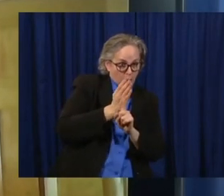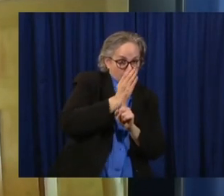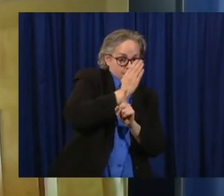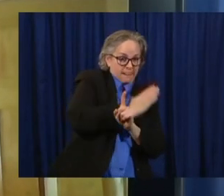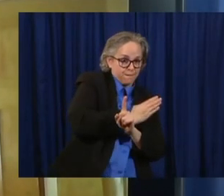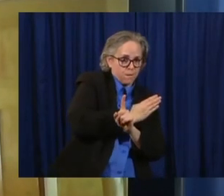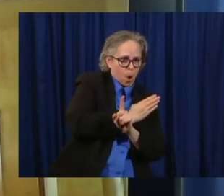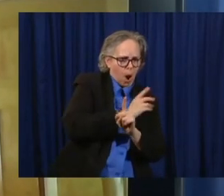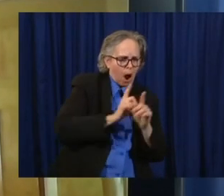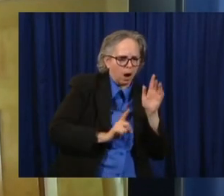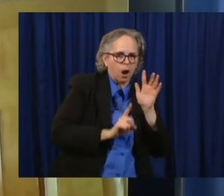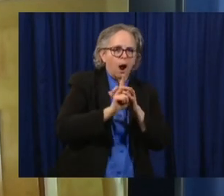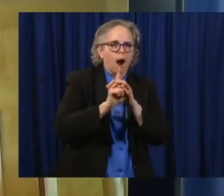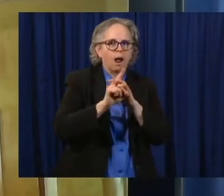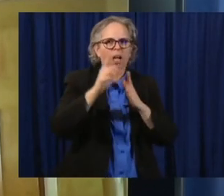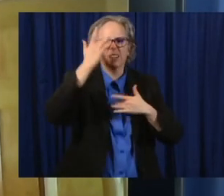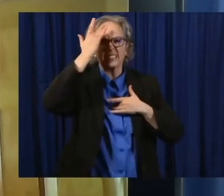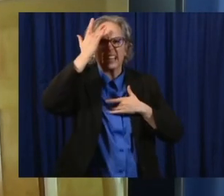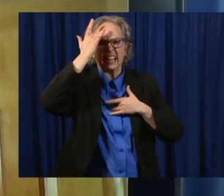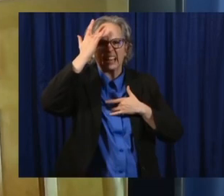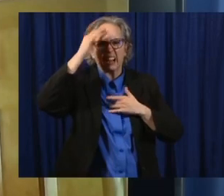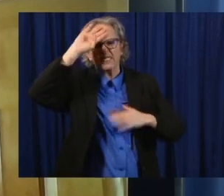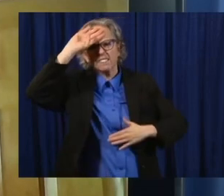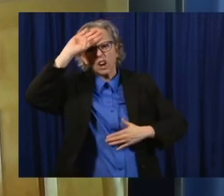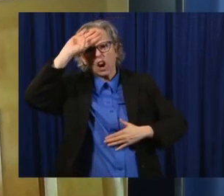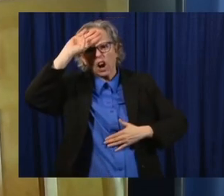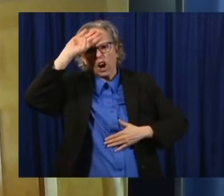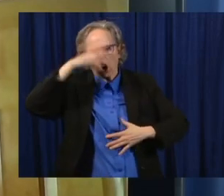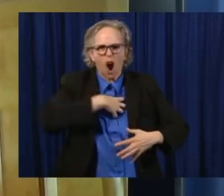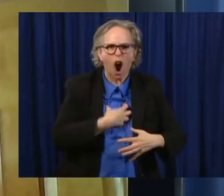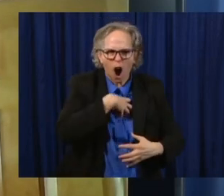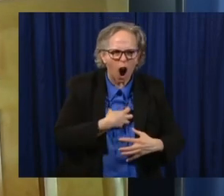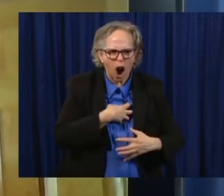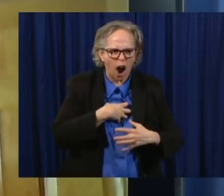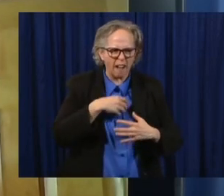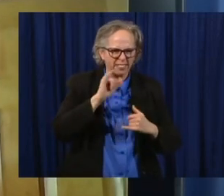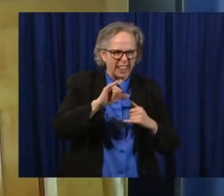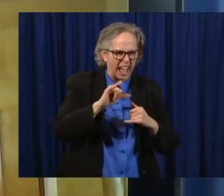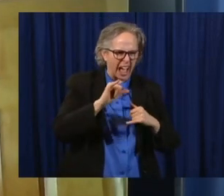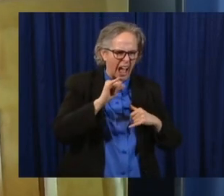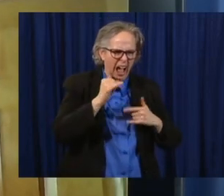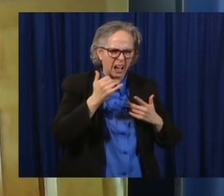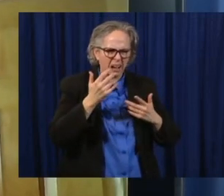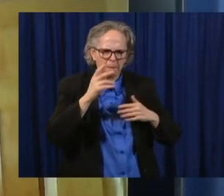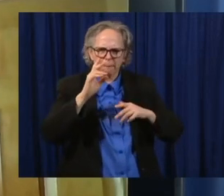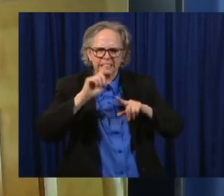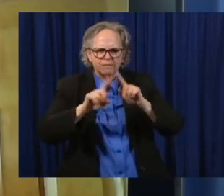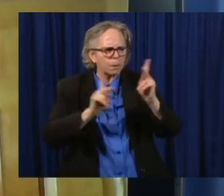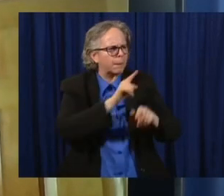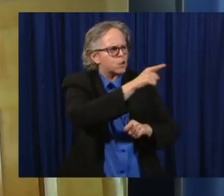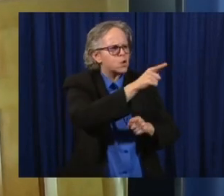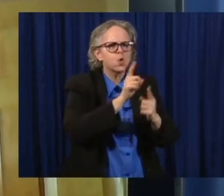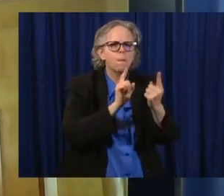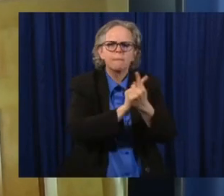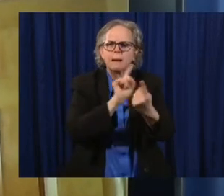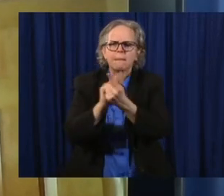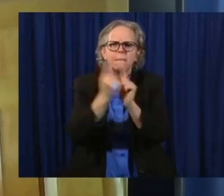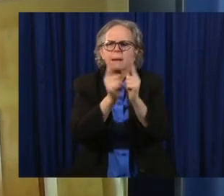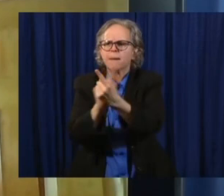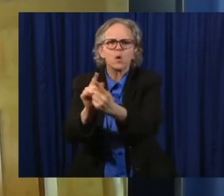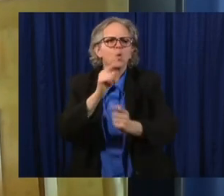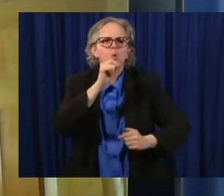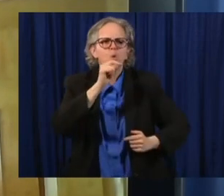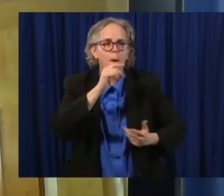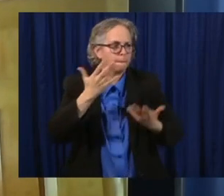become ill. So all of those individuals that he may have come in contact with that time could be at risk for contracting